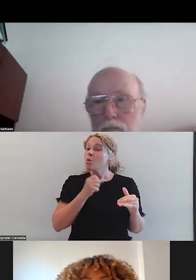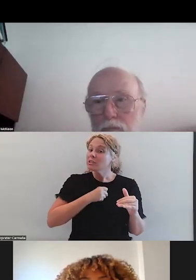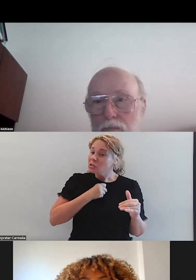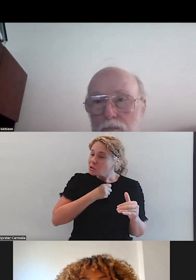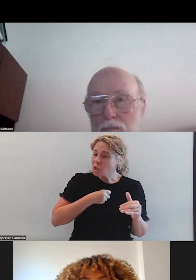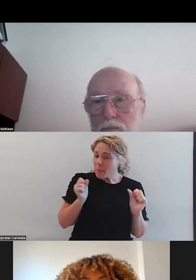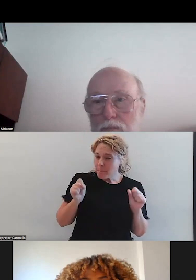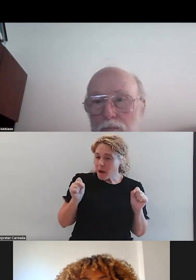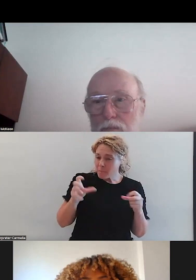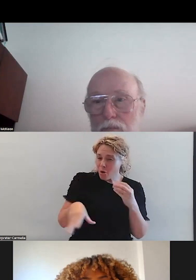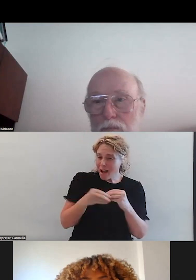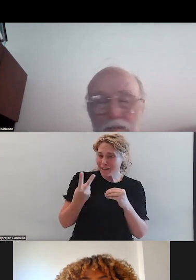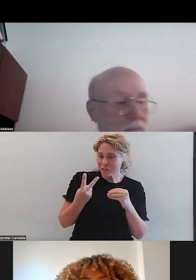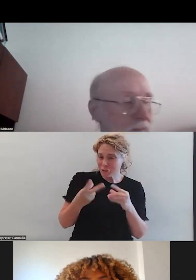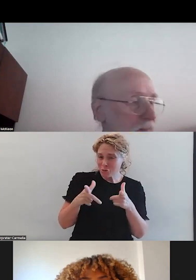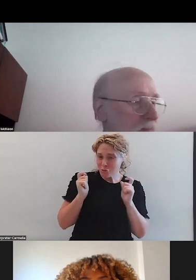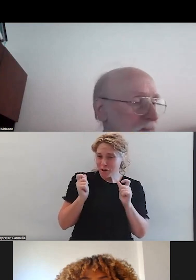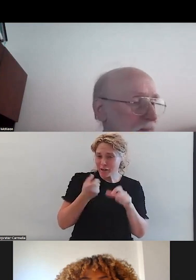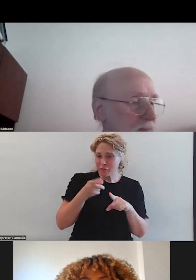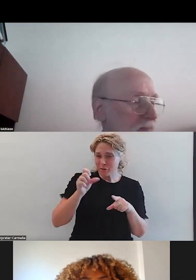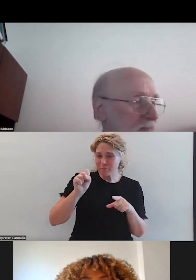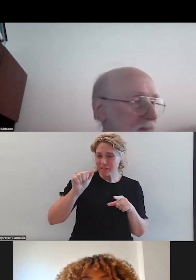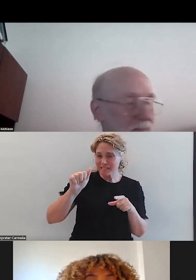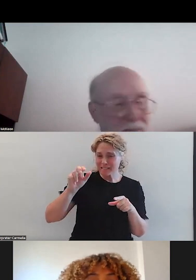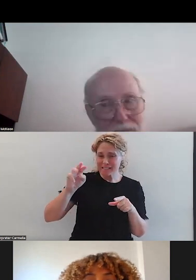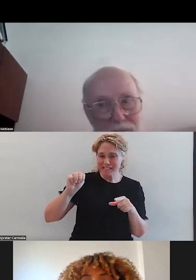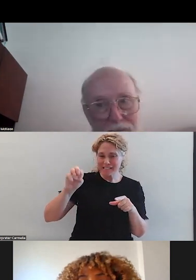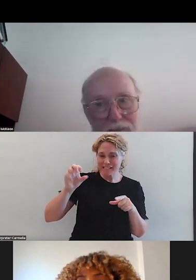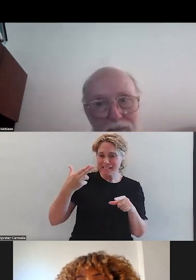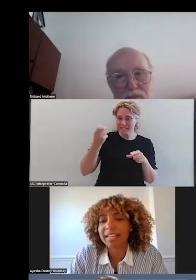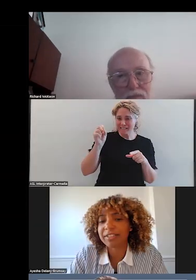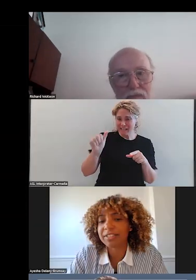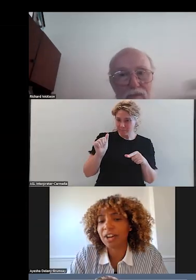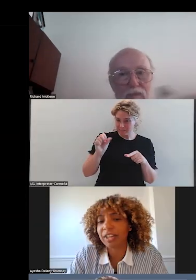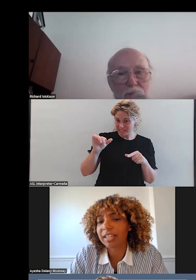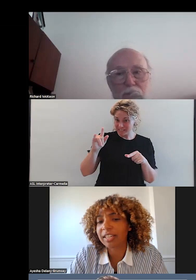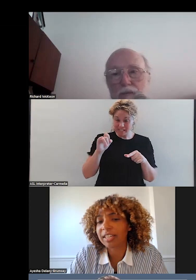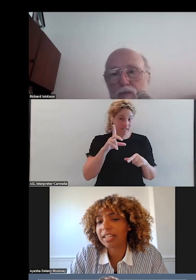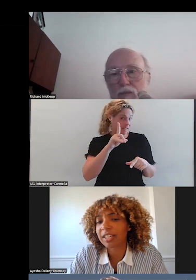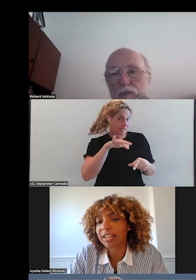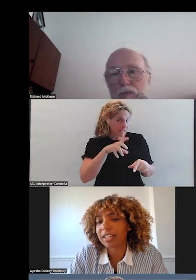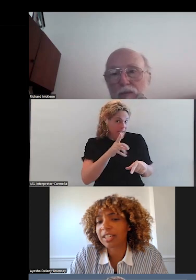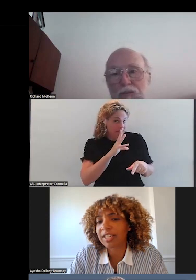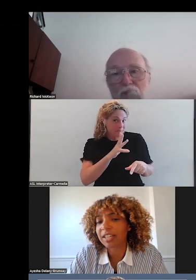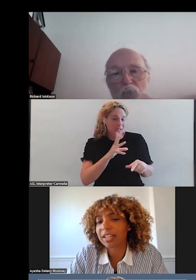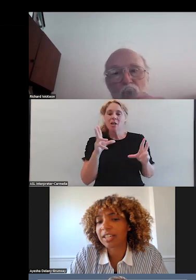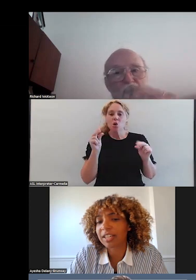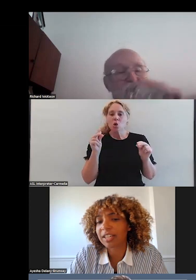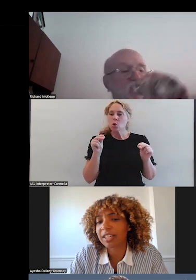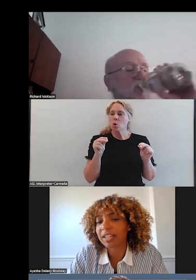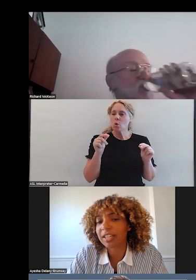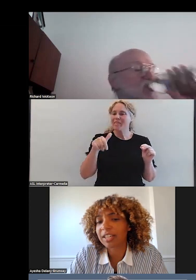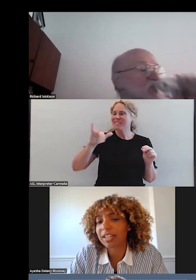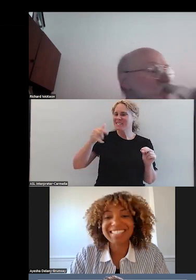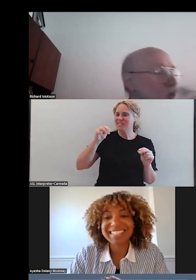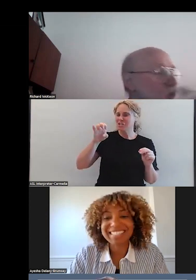it possible to add two very quick things from SAMHSA side? Oh, sure. Is that David talking? No, this is